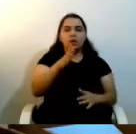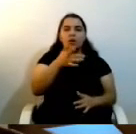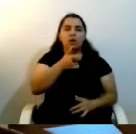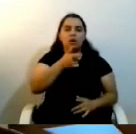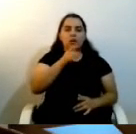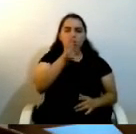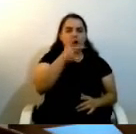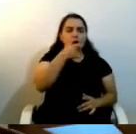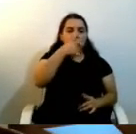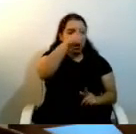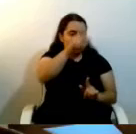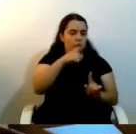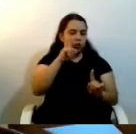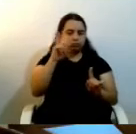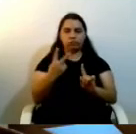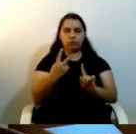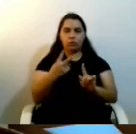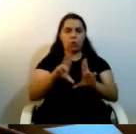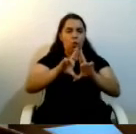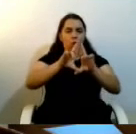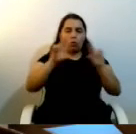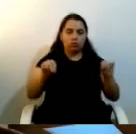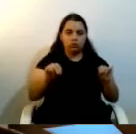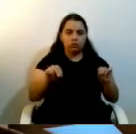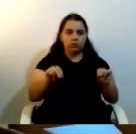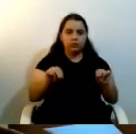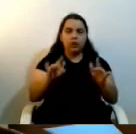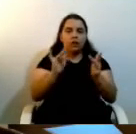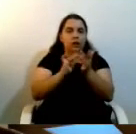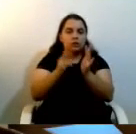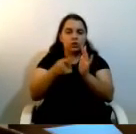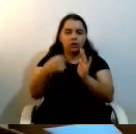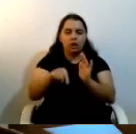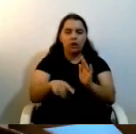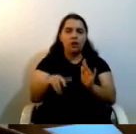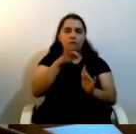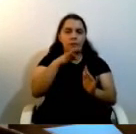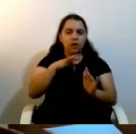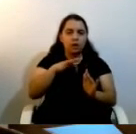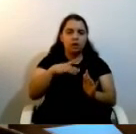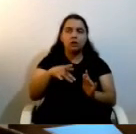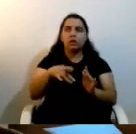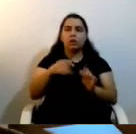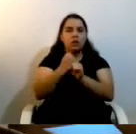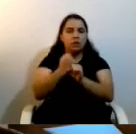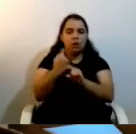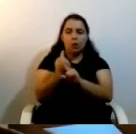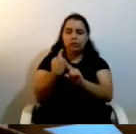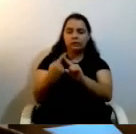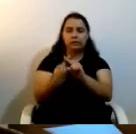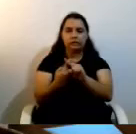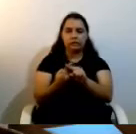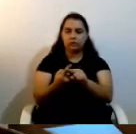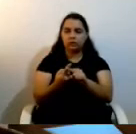person, my assistive technology, my family, my work and interests. We are